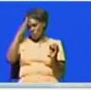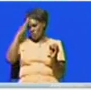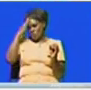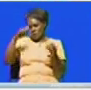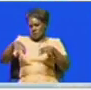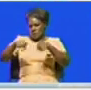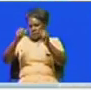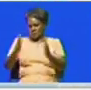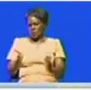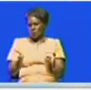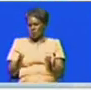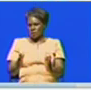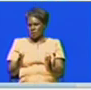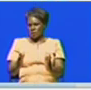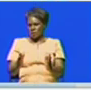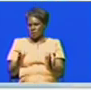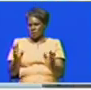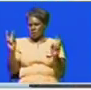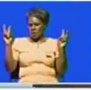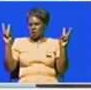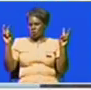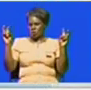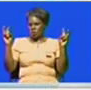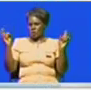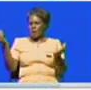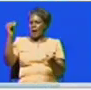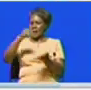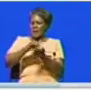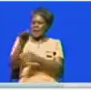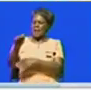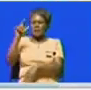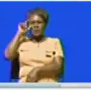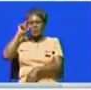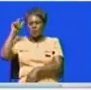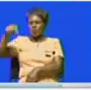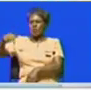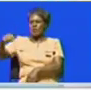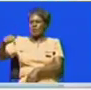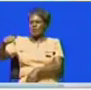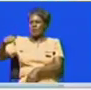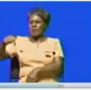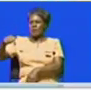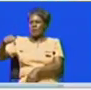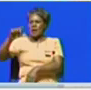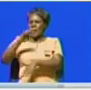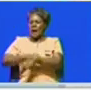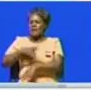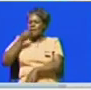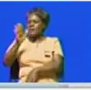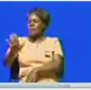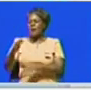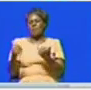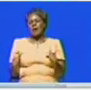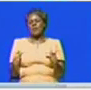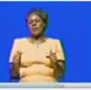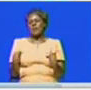that Chebukati raised those same issues now with Ezra Chiloba. To date, we have not received any response.